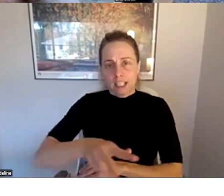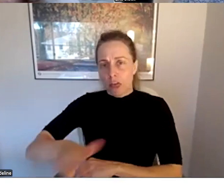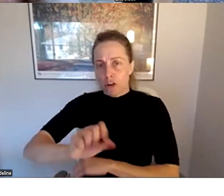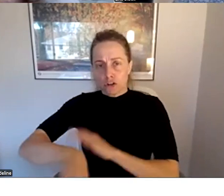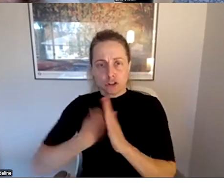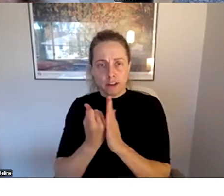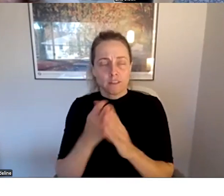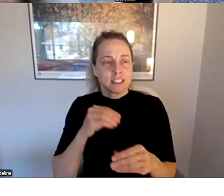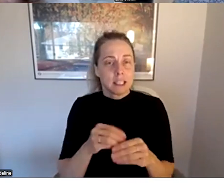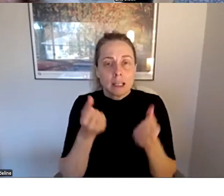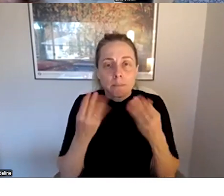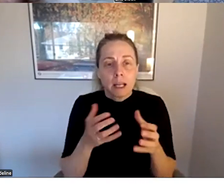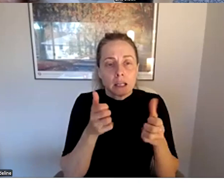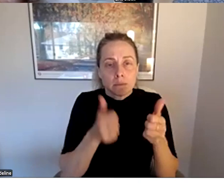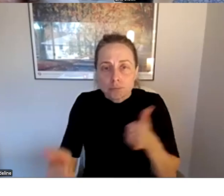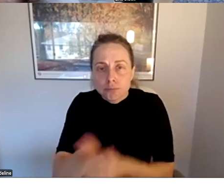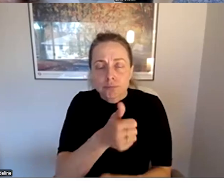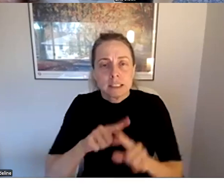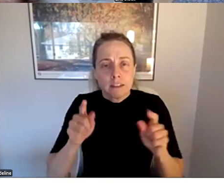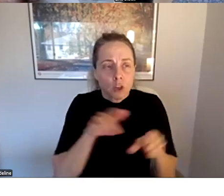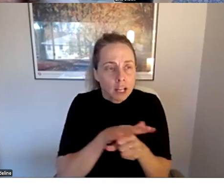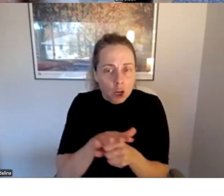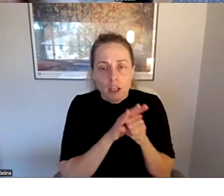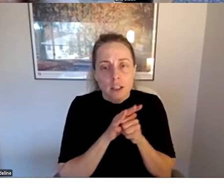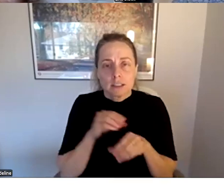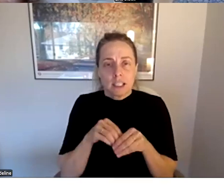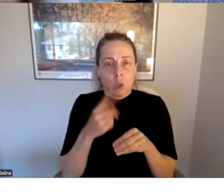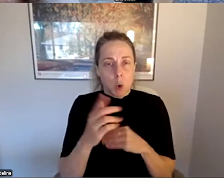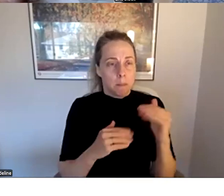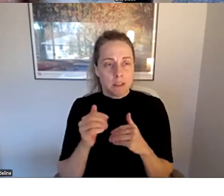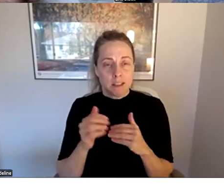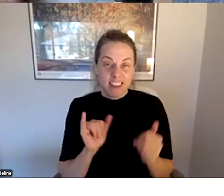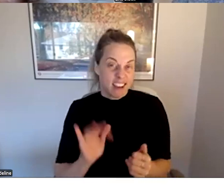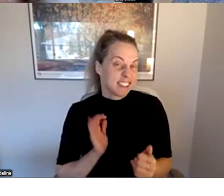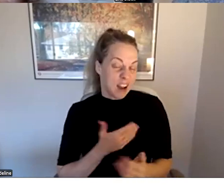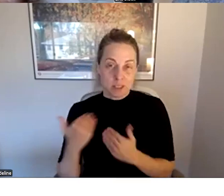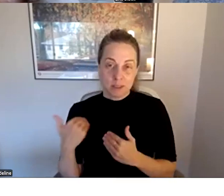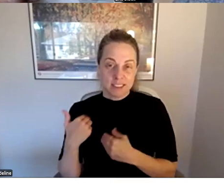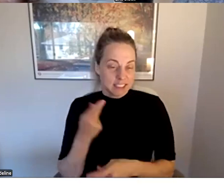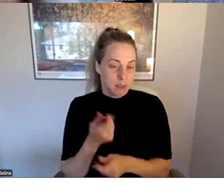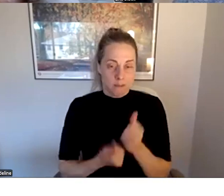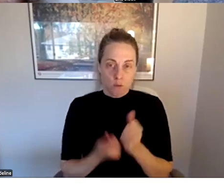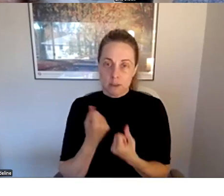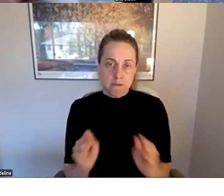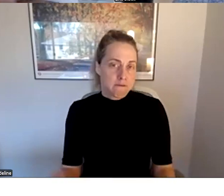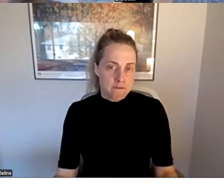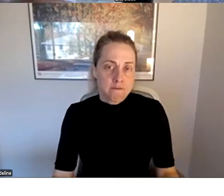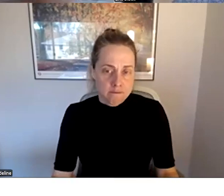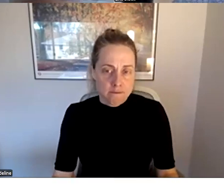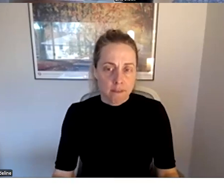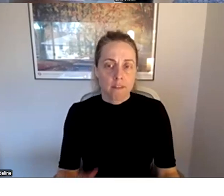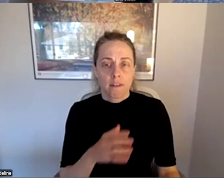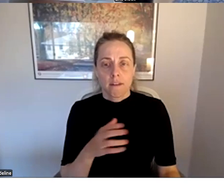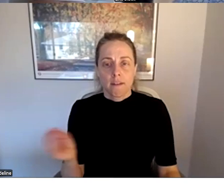across many subplants under one roof, like that's our responsibility as an employer to keep everybody safe. And an accessible